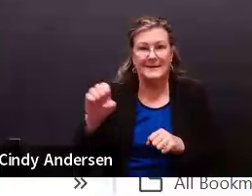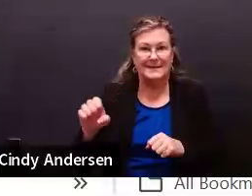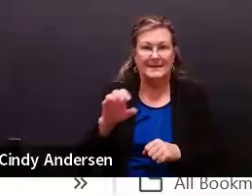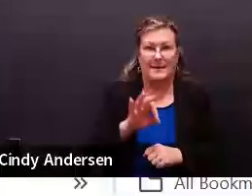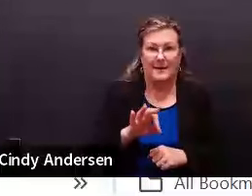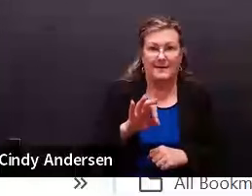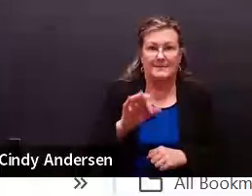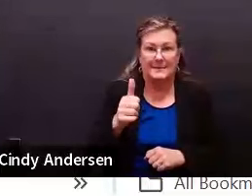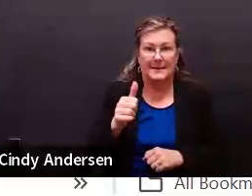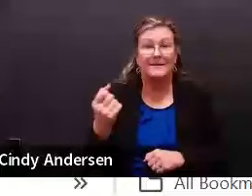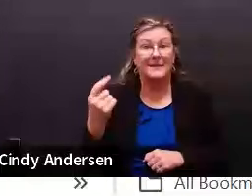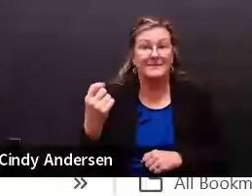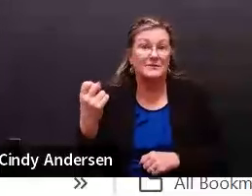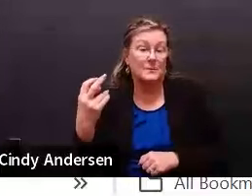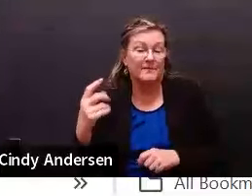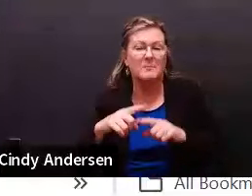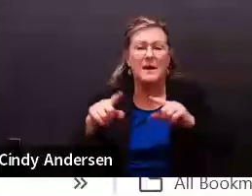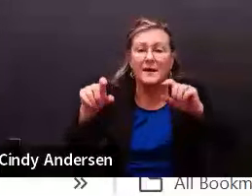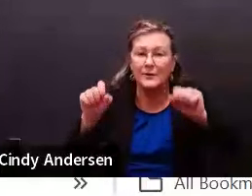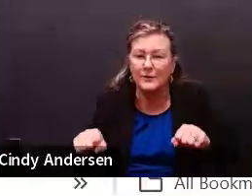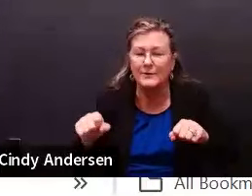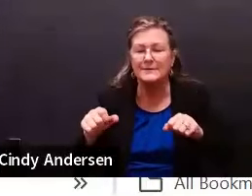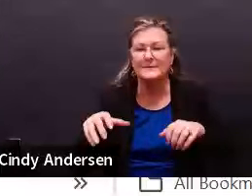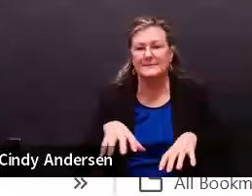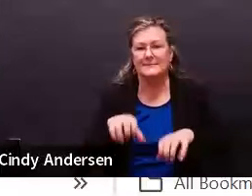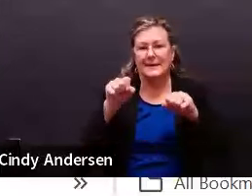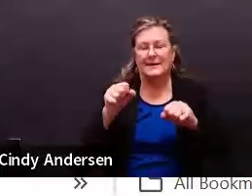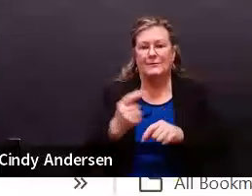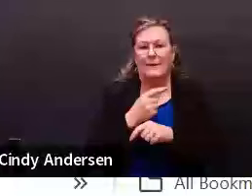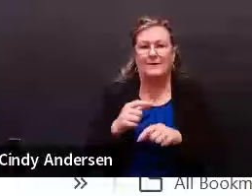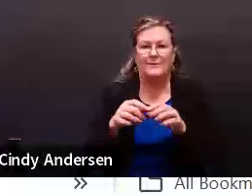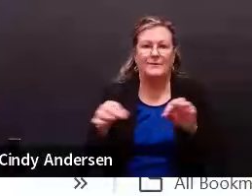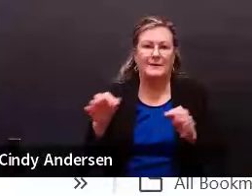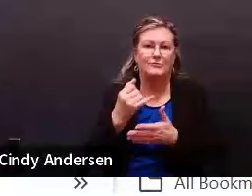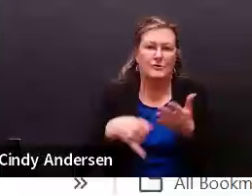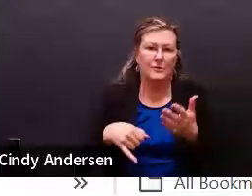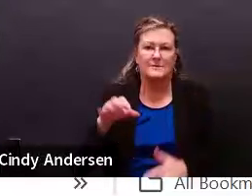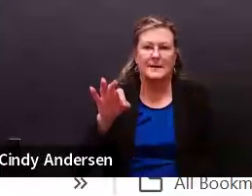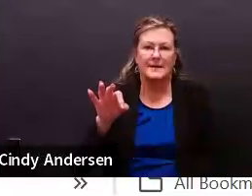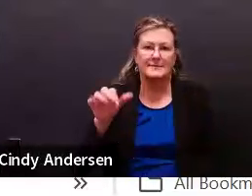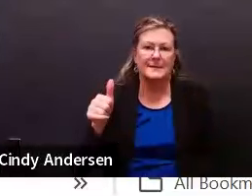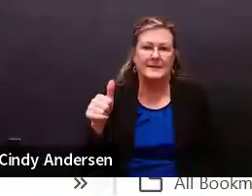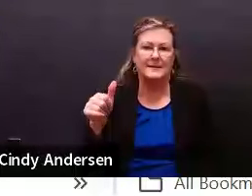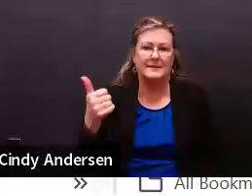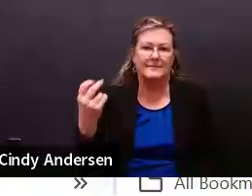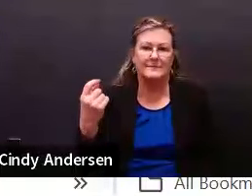11, and 12, but they could take regular language arts 9, 10, 11, and 12. Obviously, probably needing